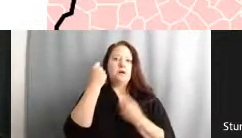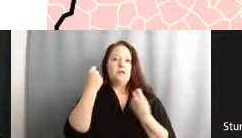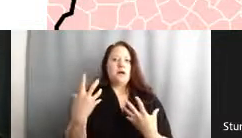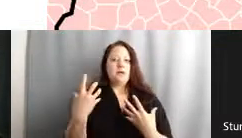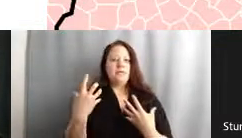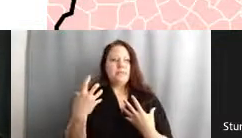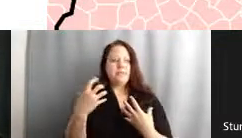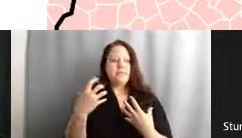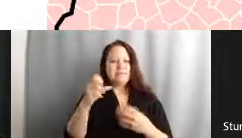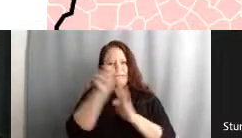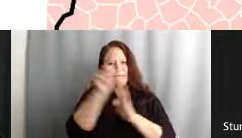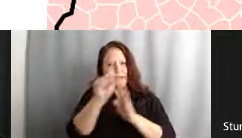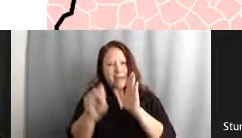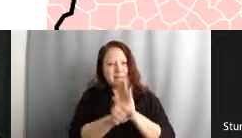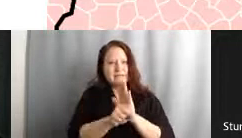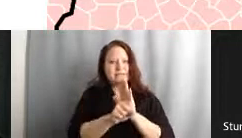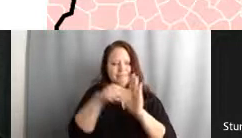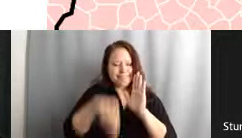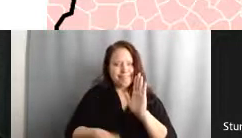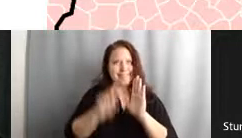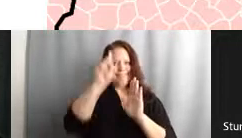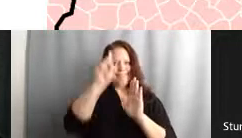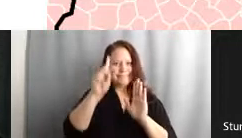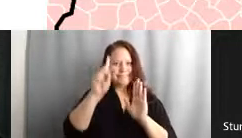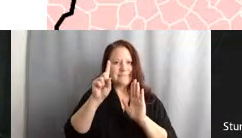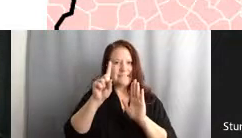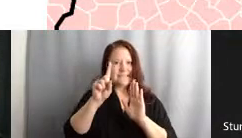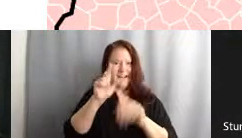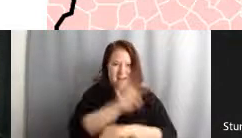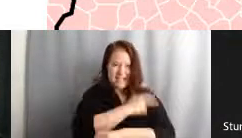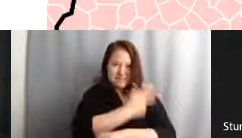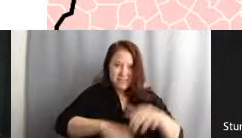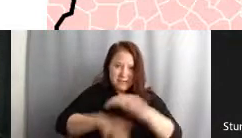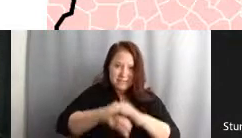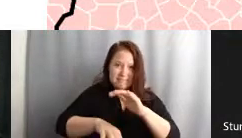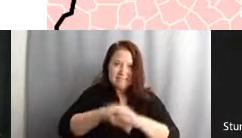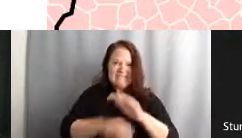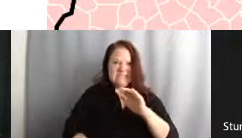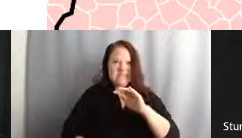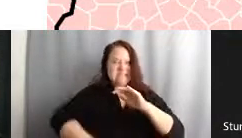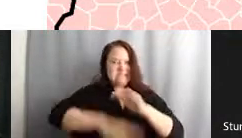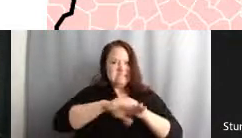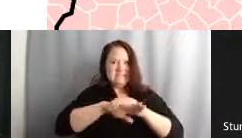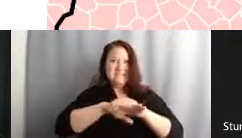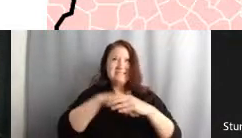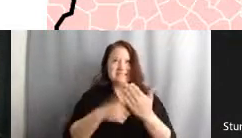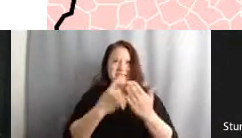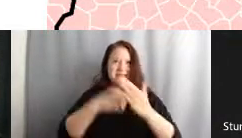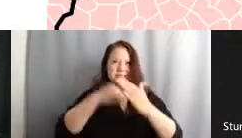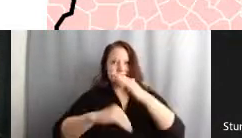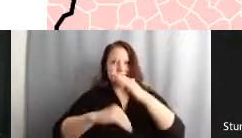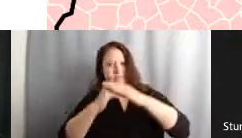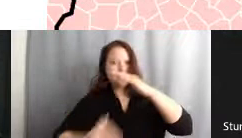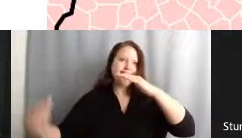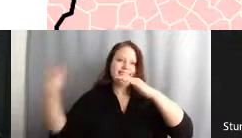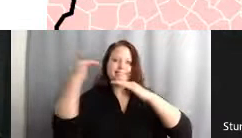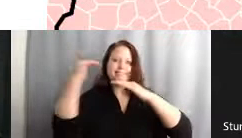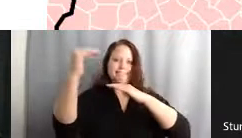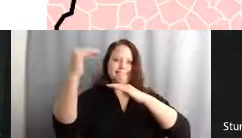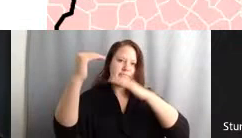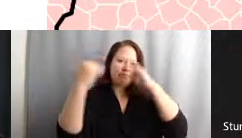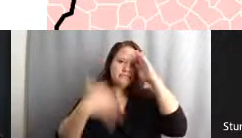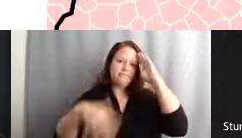and to our west are reaching hospital capacity and perhaps even surpassing capacity on